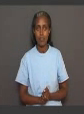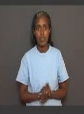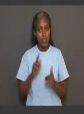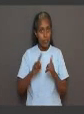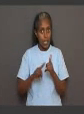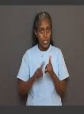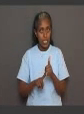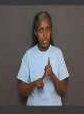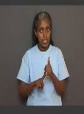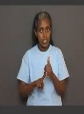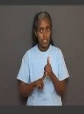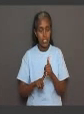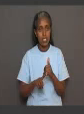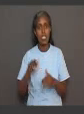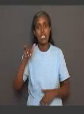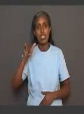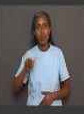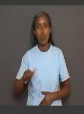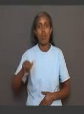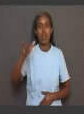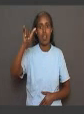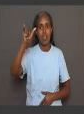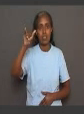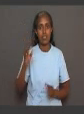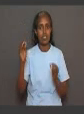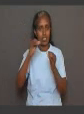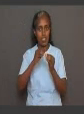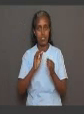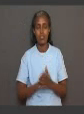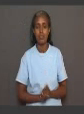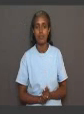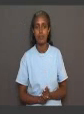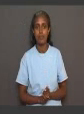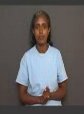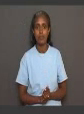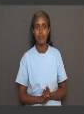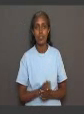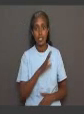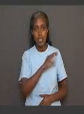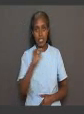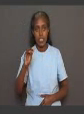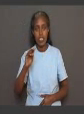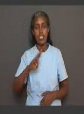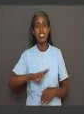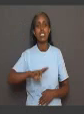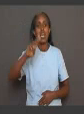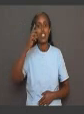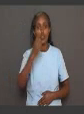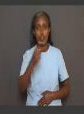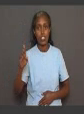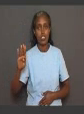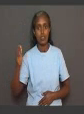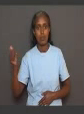Finally, the y-axis is added, and the height of each